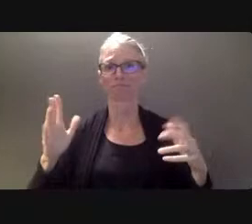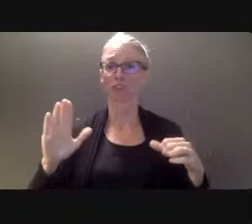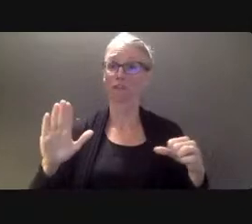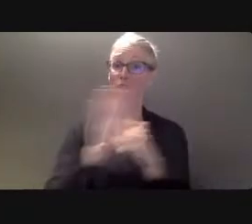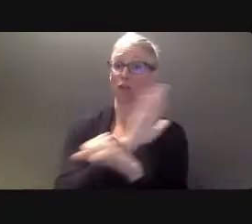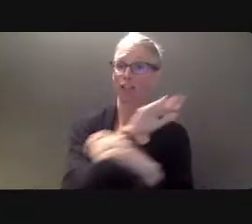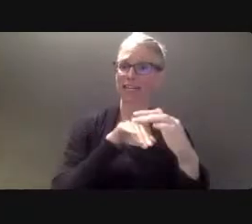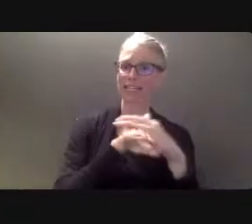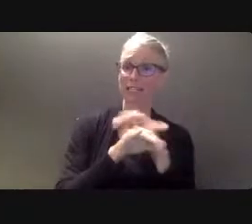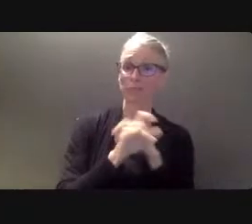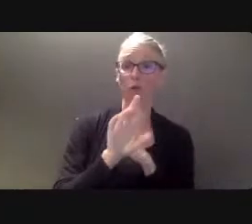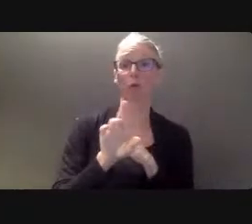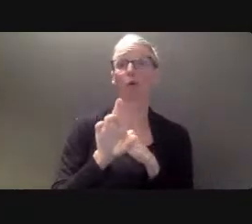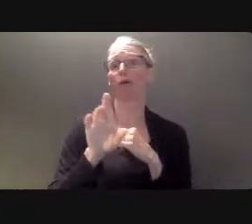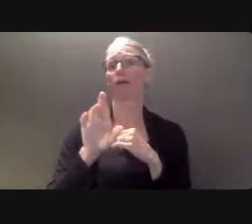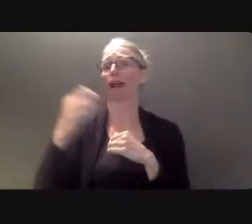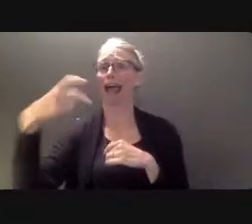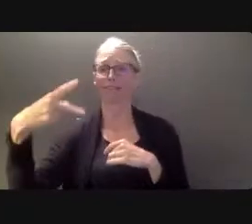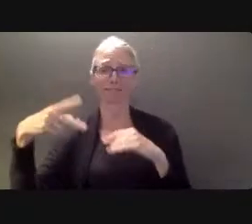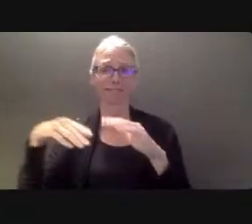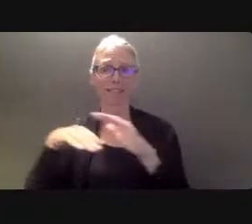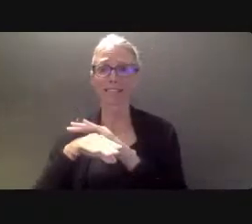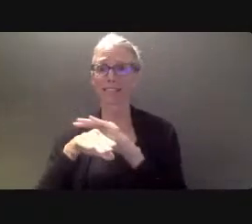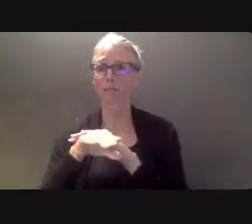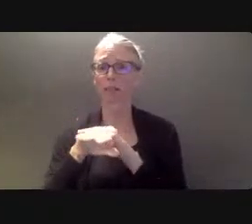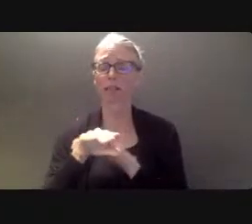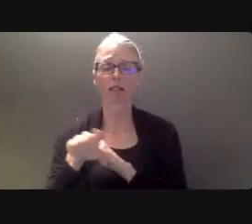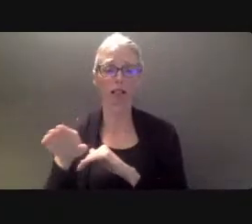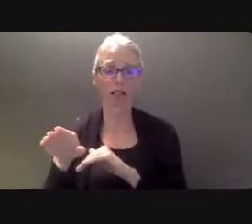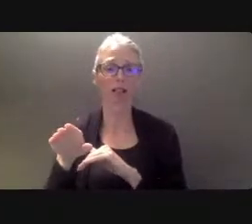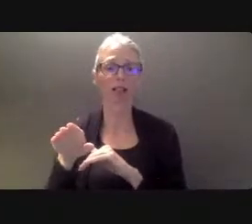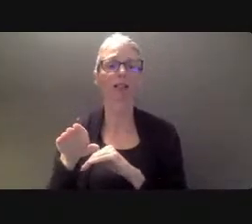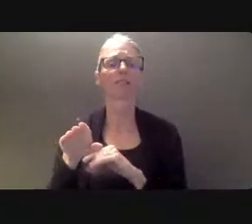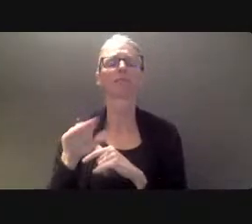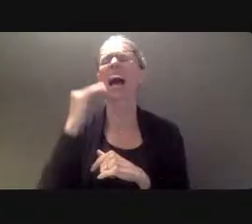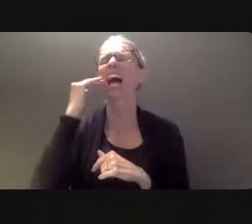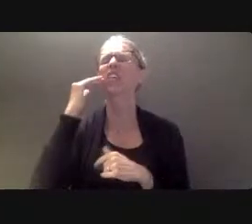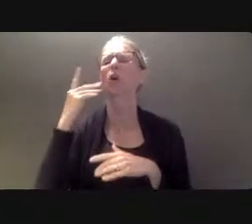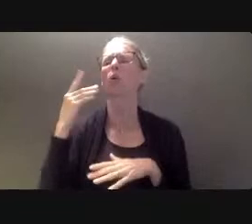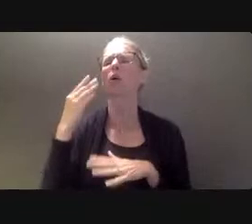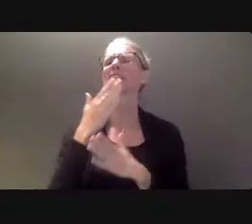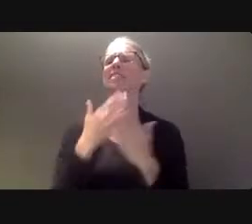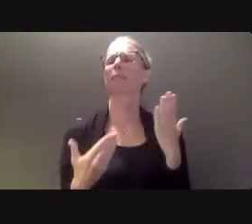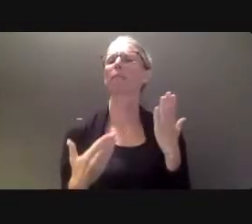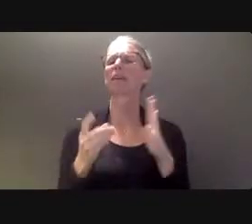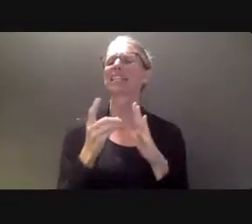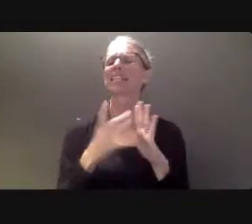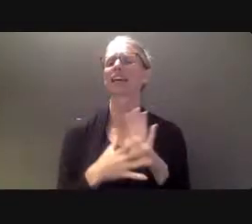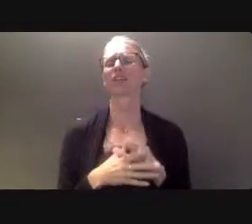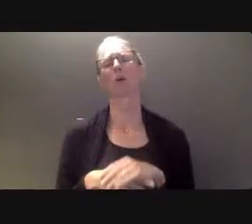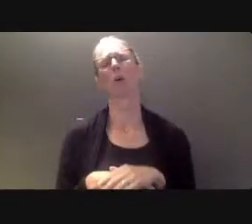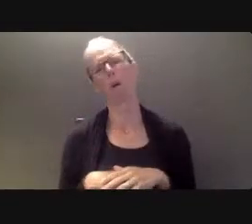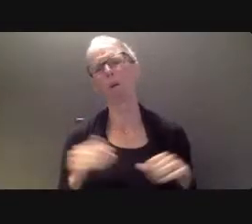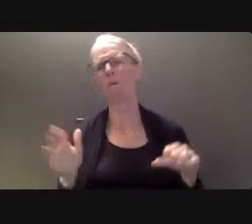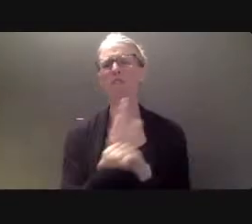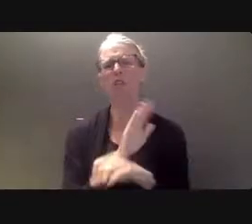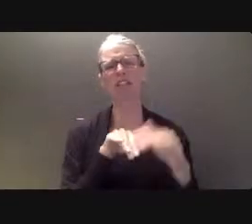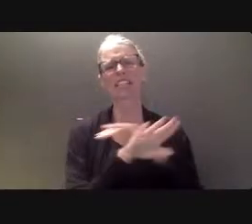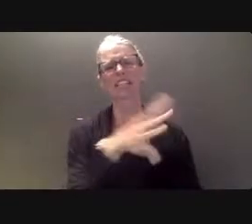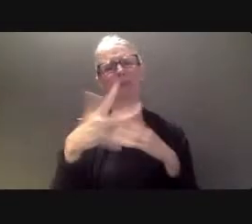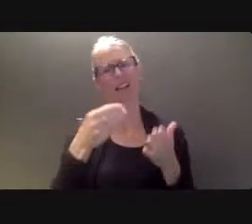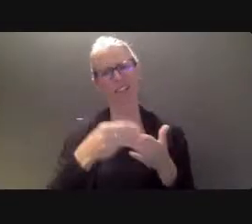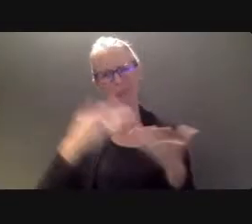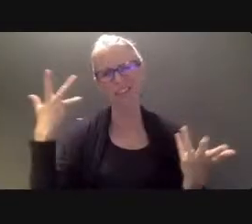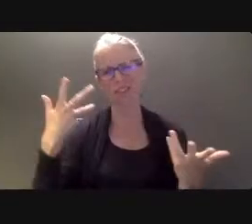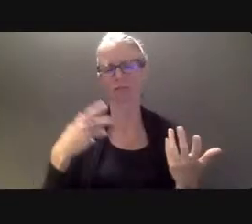isn't, I think some companies or lodges or designers will go, no, it'll be too expensive to make it fully accessible. I'm like, well, not